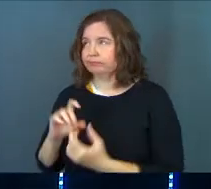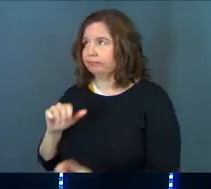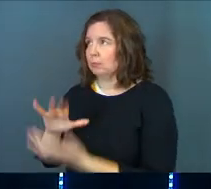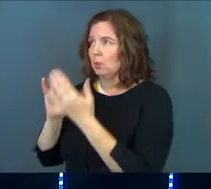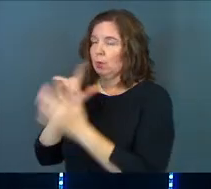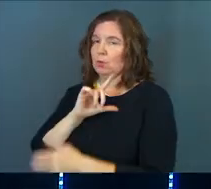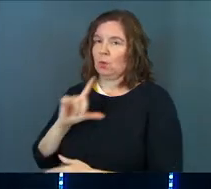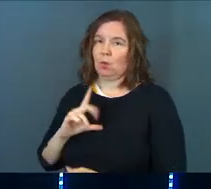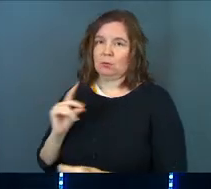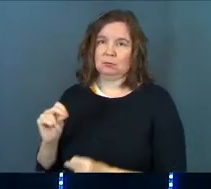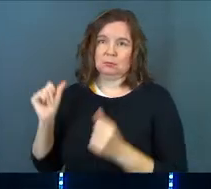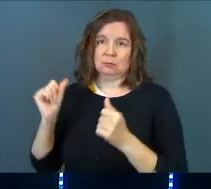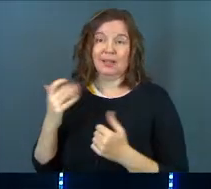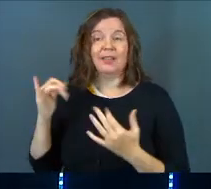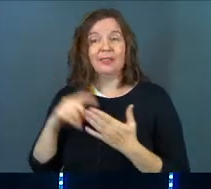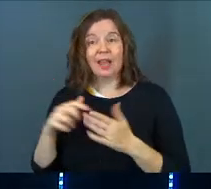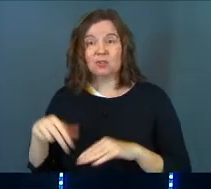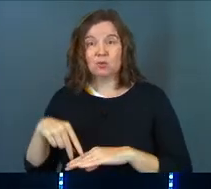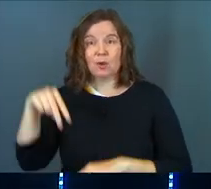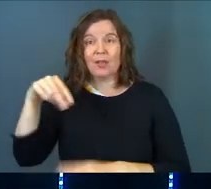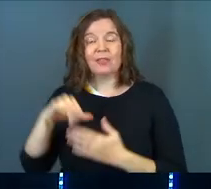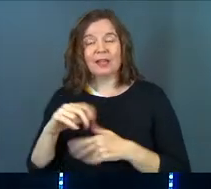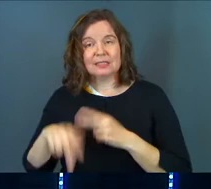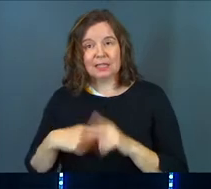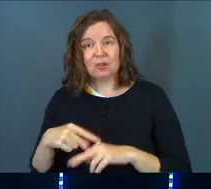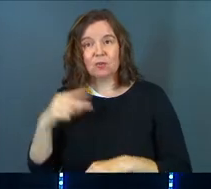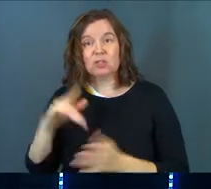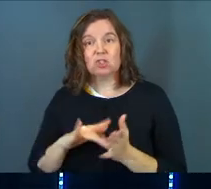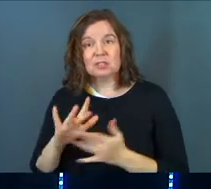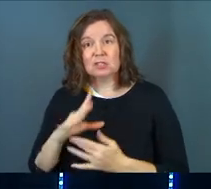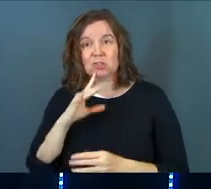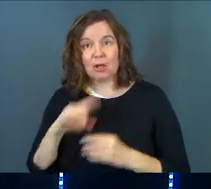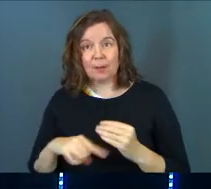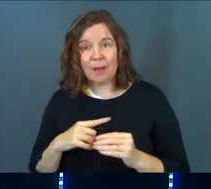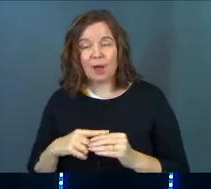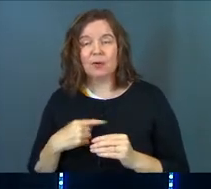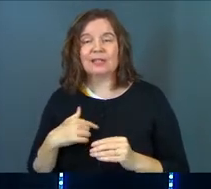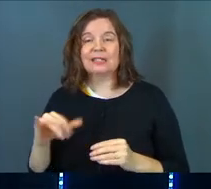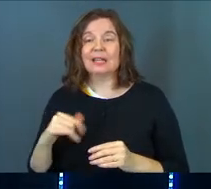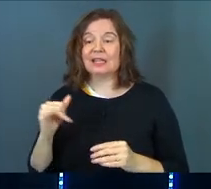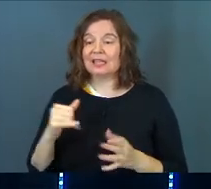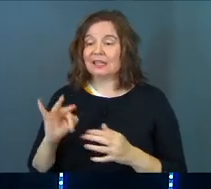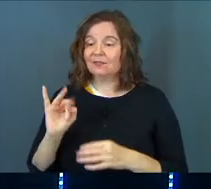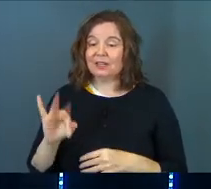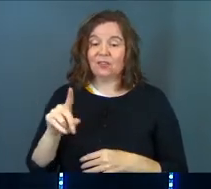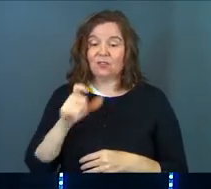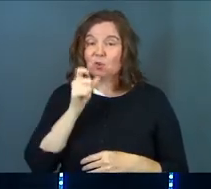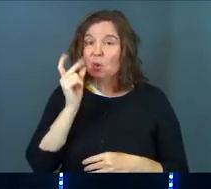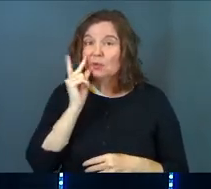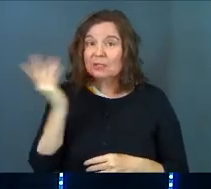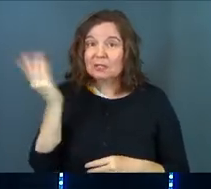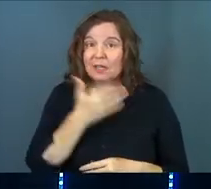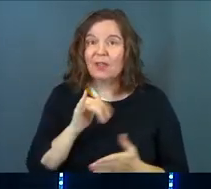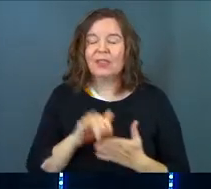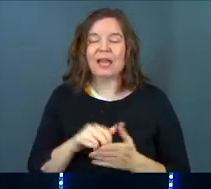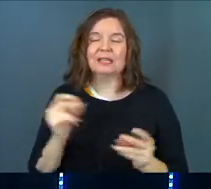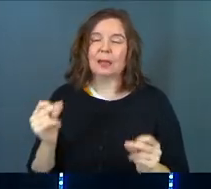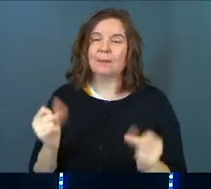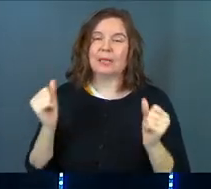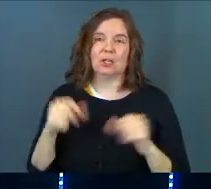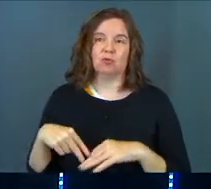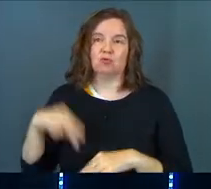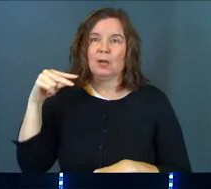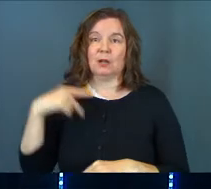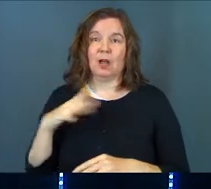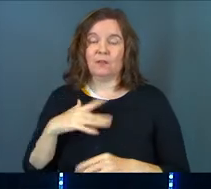Lord. See, that's resurrection. That's the kind of resurrection Jesus is talking about. He's like, even if you don't see it, that's the